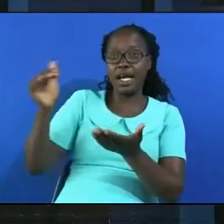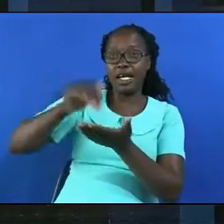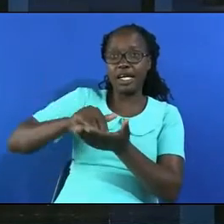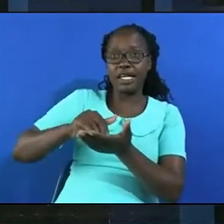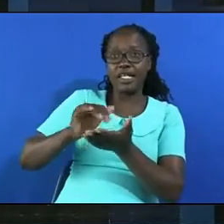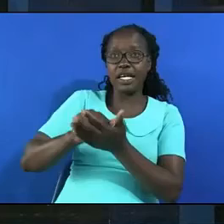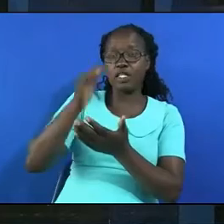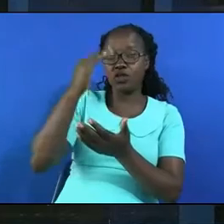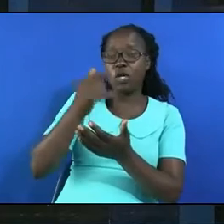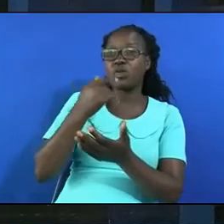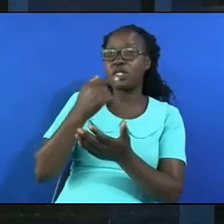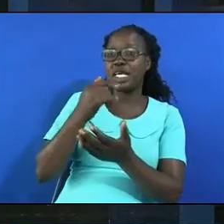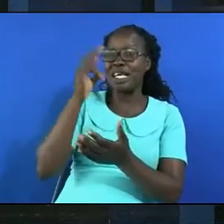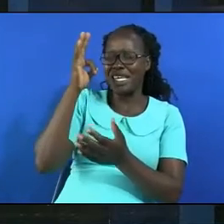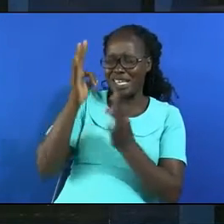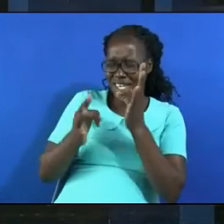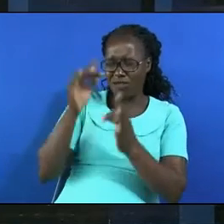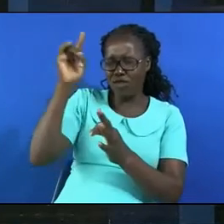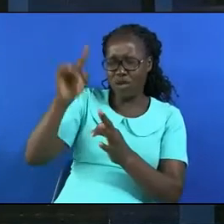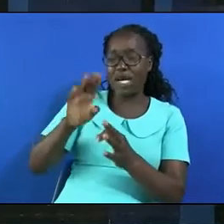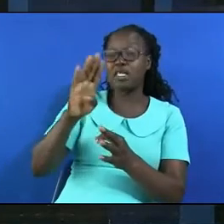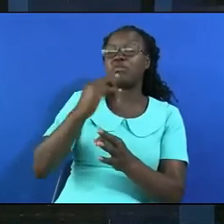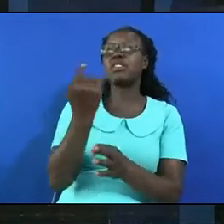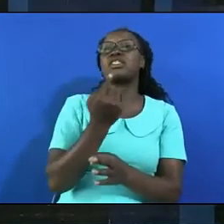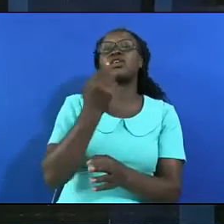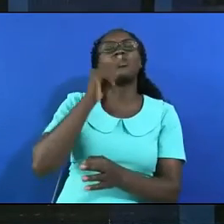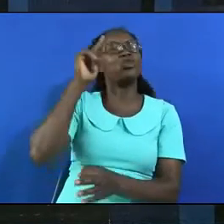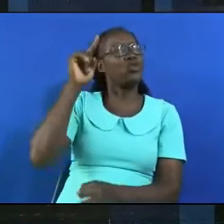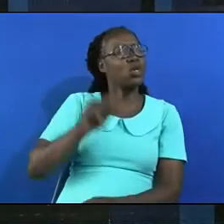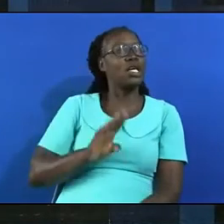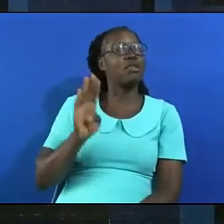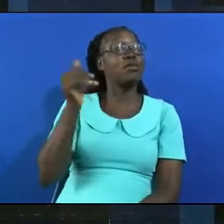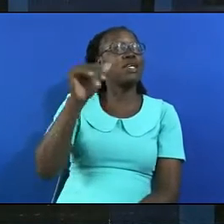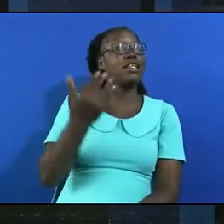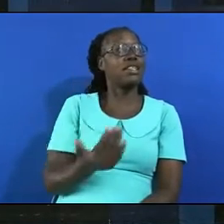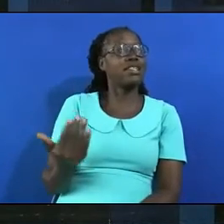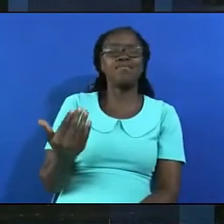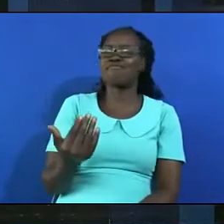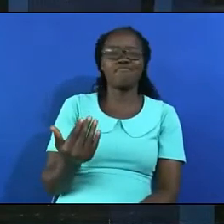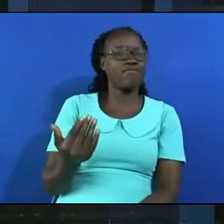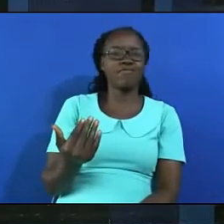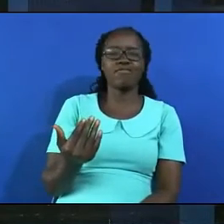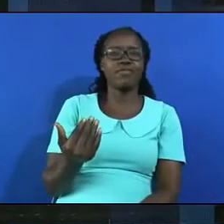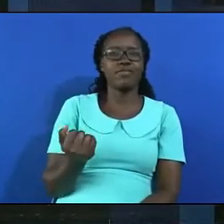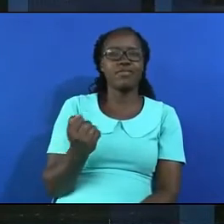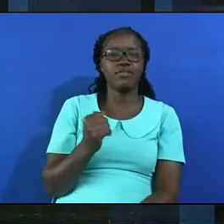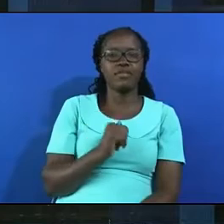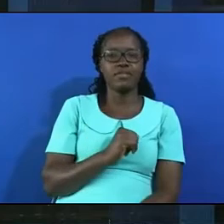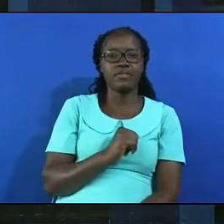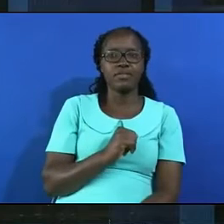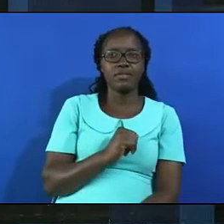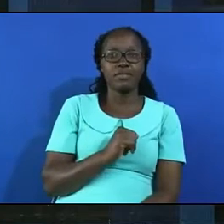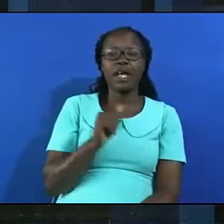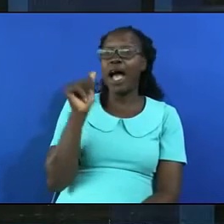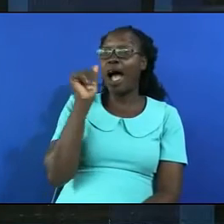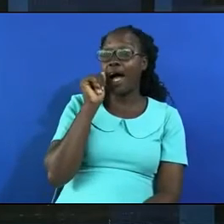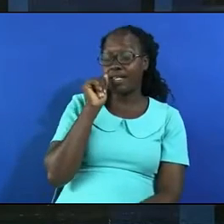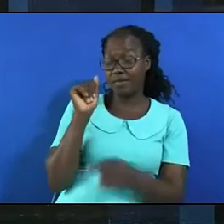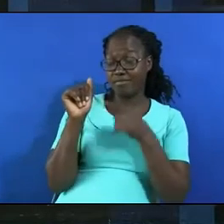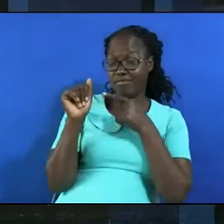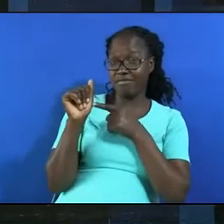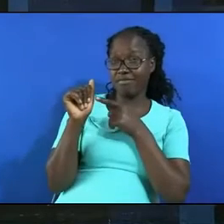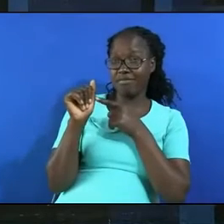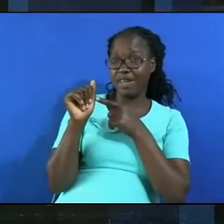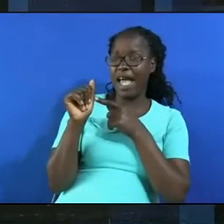saying, if you can't be single, you can't be what? You can't be anything. Adam